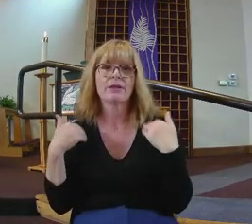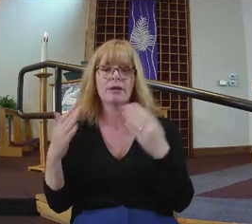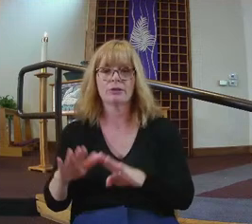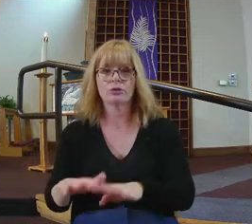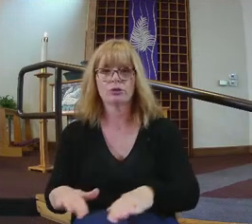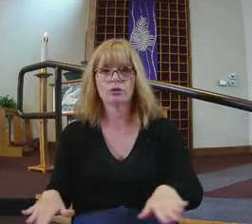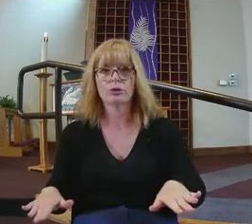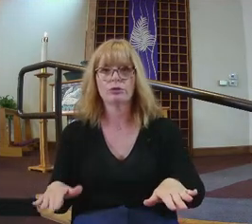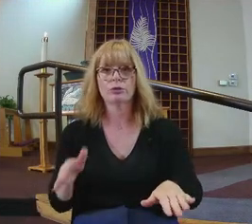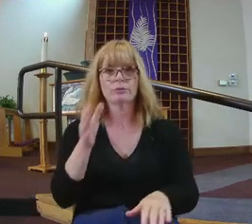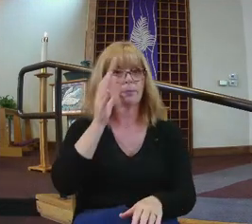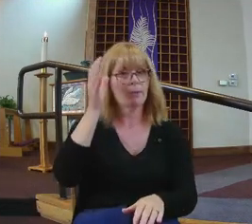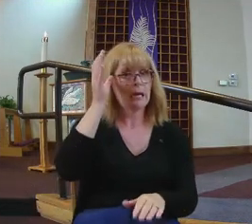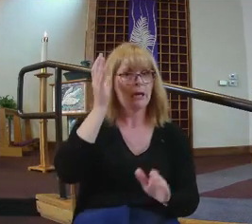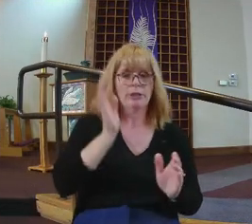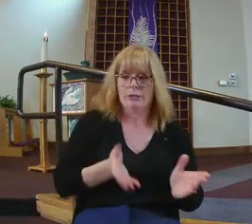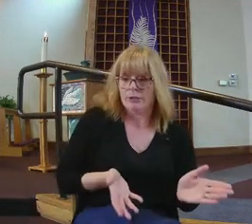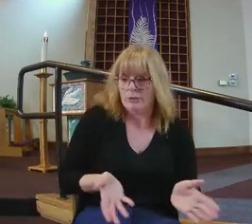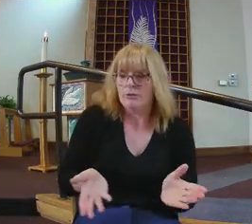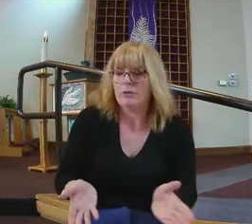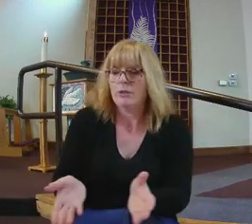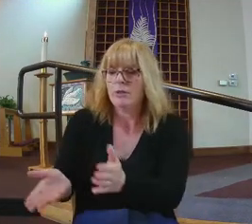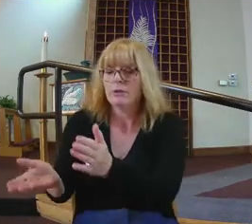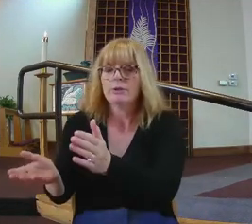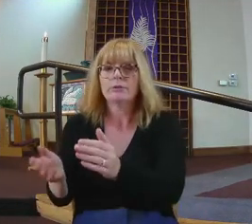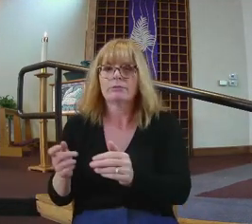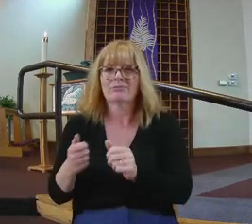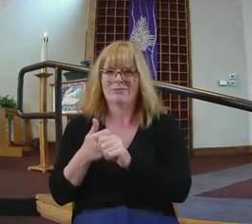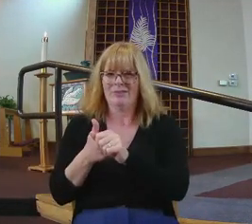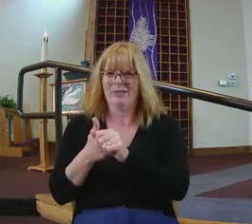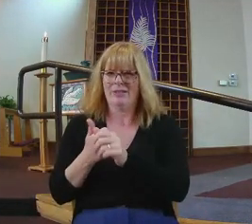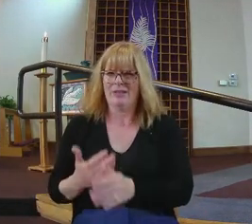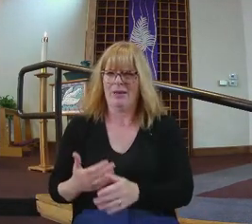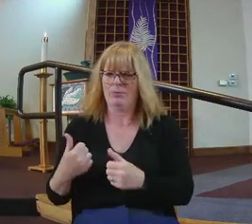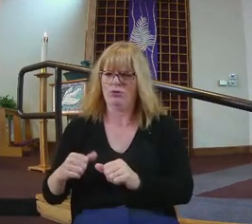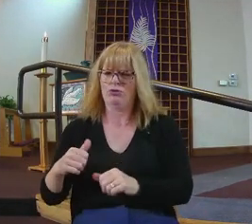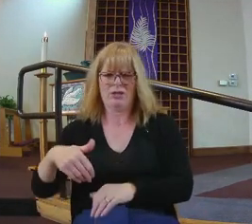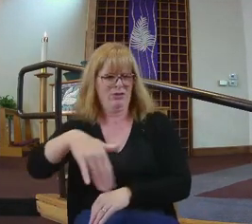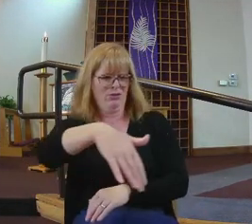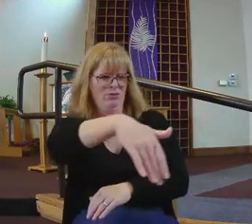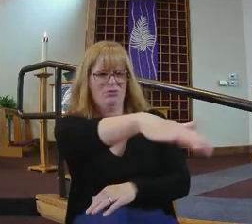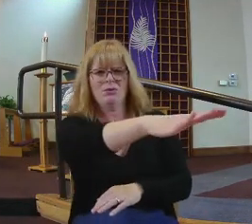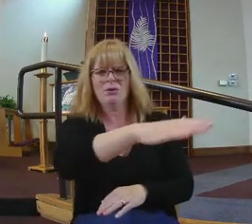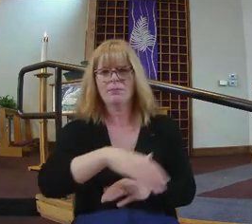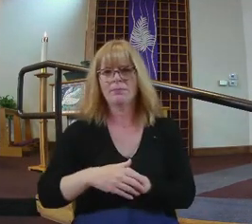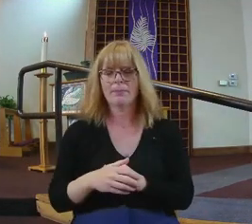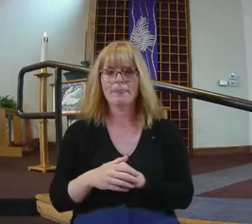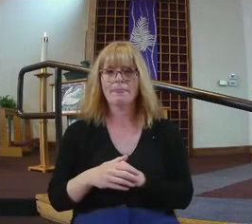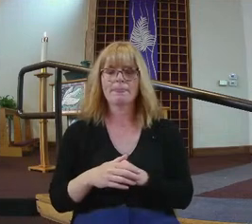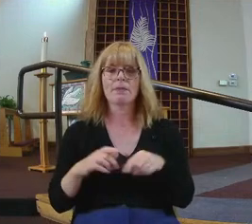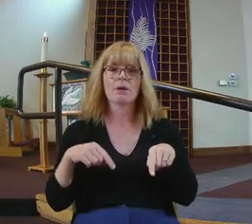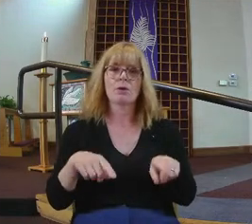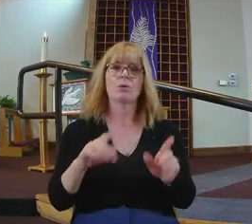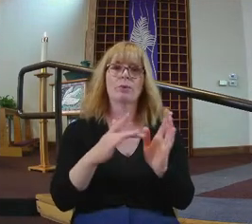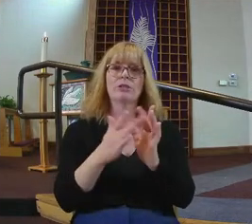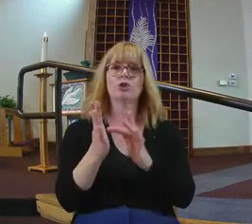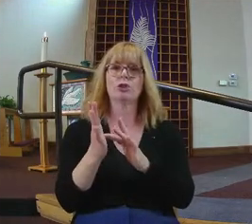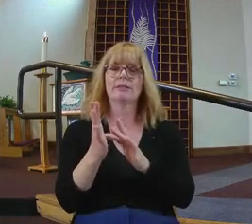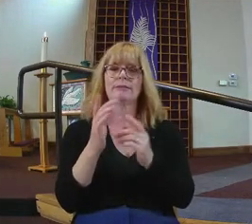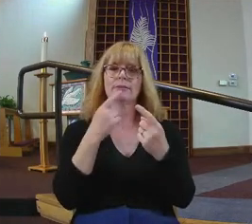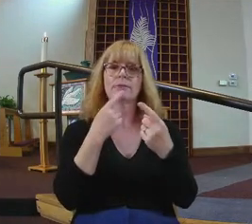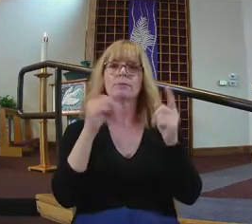his disciples tried to send away. When Jesus pronounced blessings upon